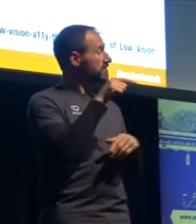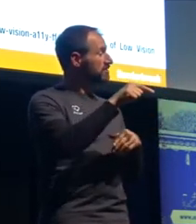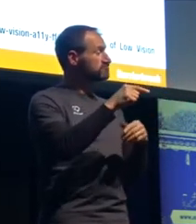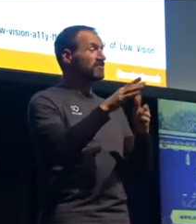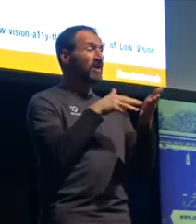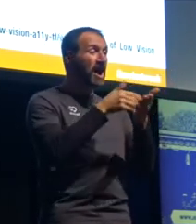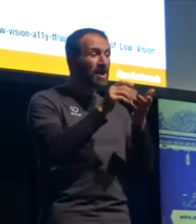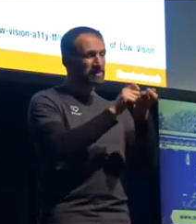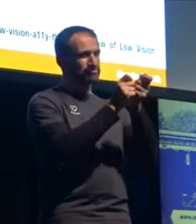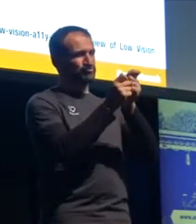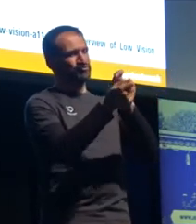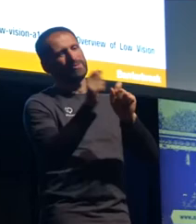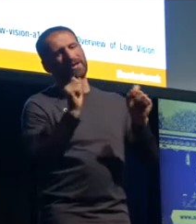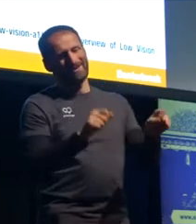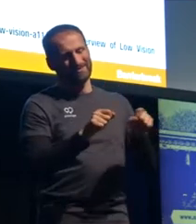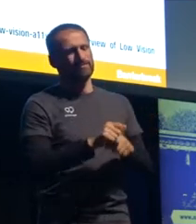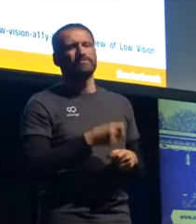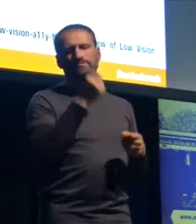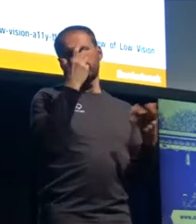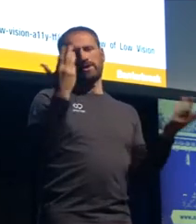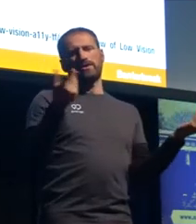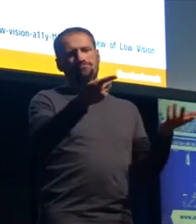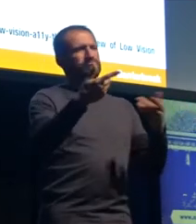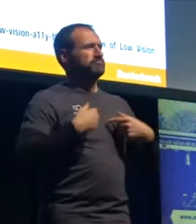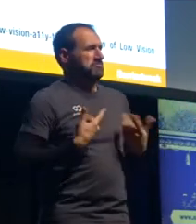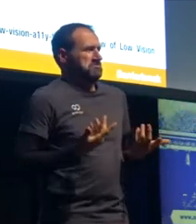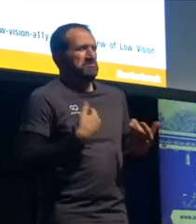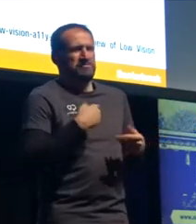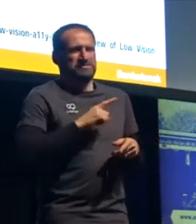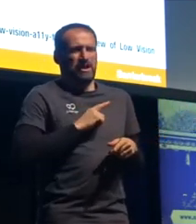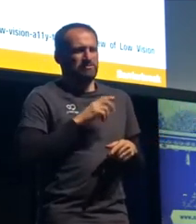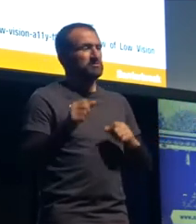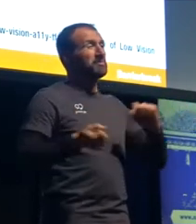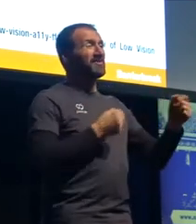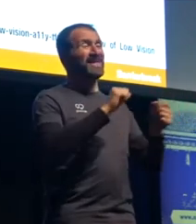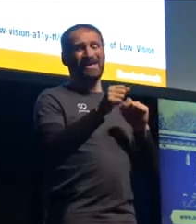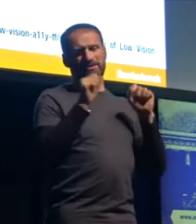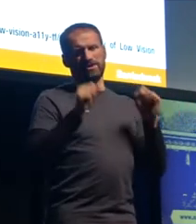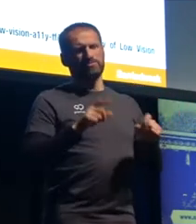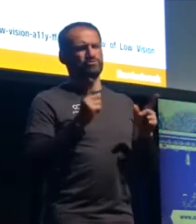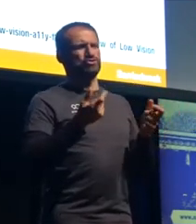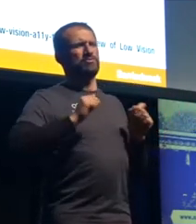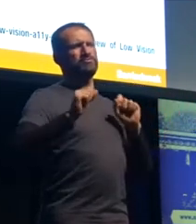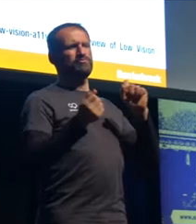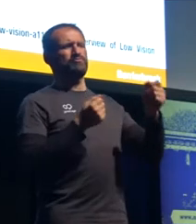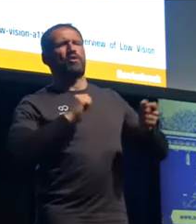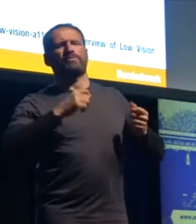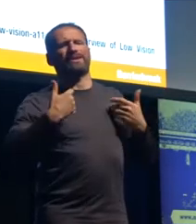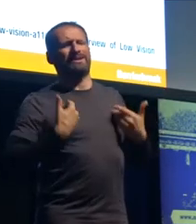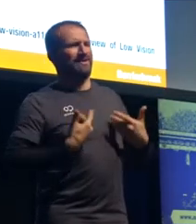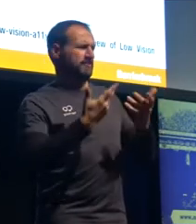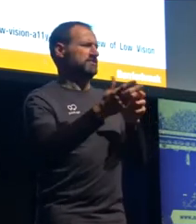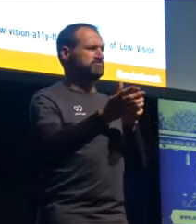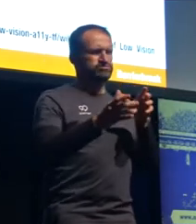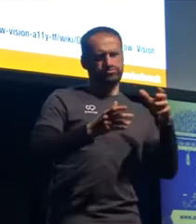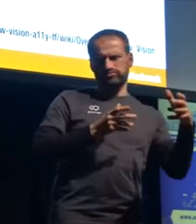know, change the distance from the object and change the angle. So it has to be something mobile-based. But preferably, it should also